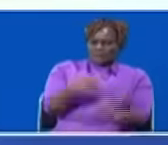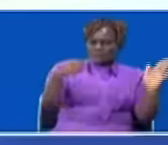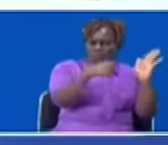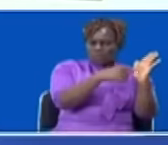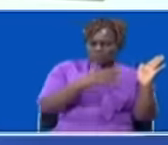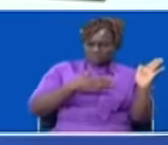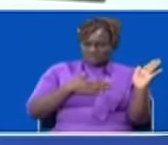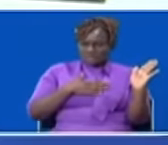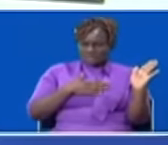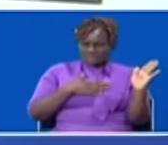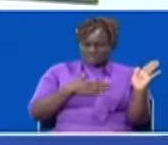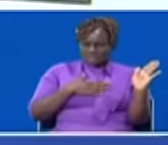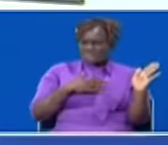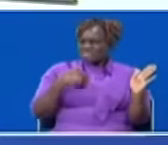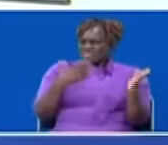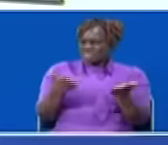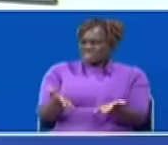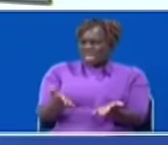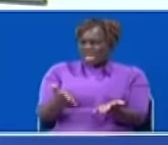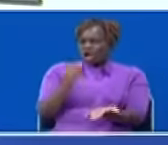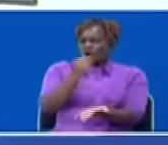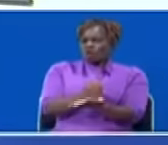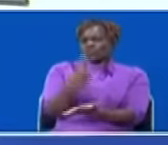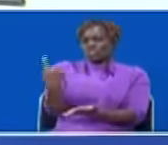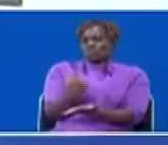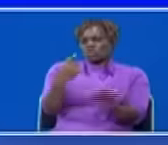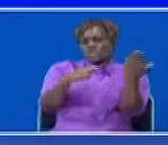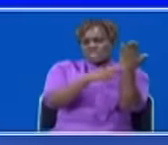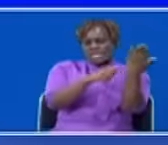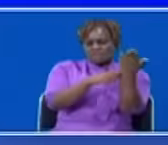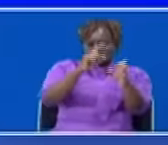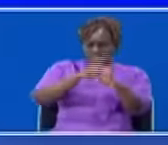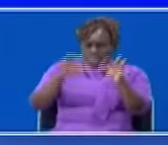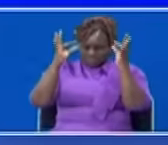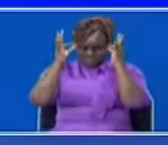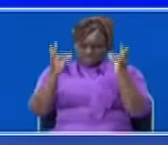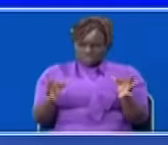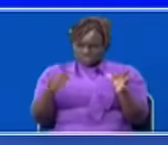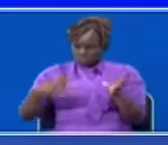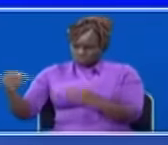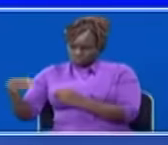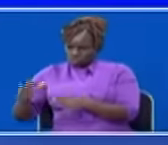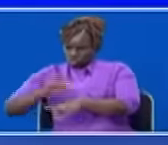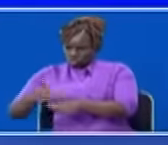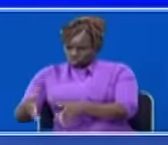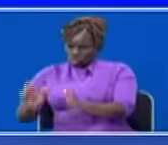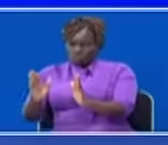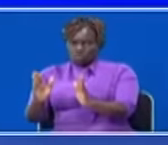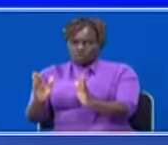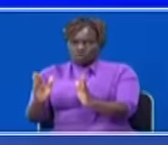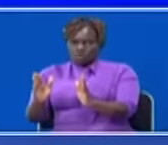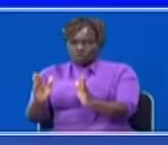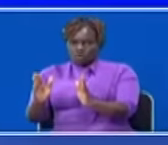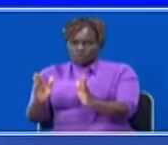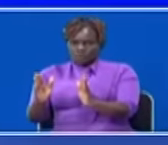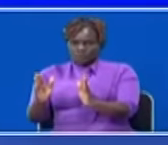of being a ceremonial Secretary General. Okay. When this decision was made mm-hmm. to go to the street, the style of